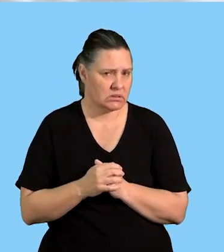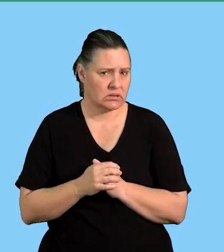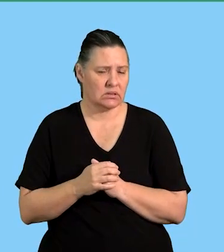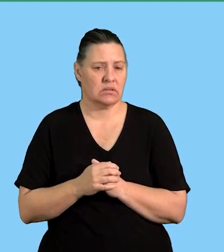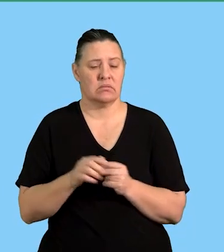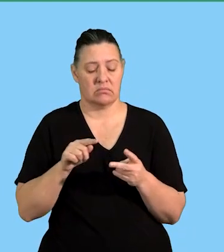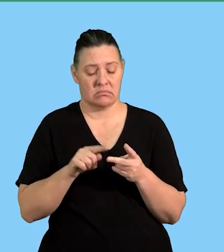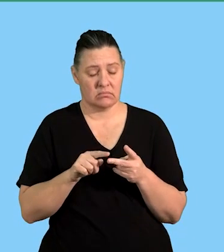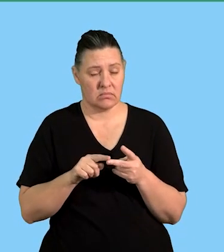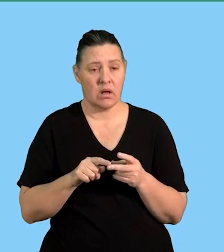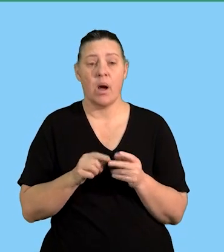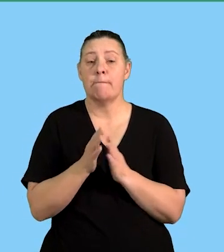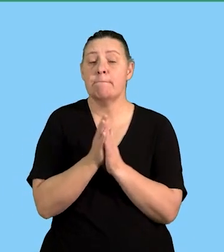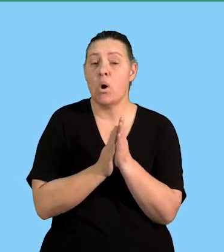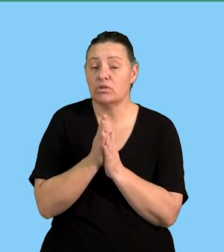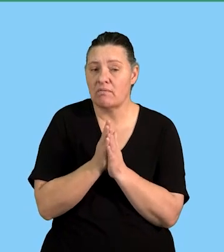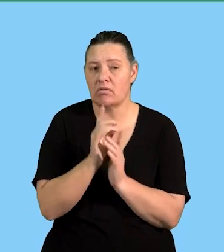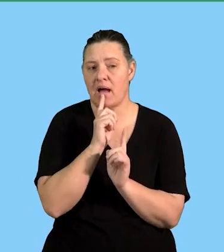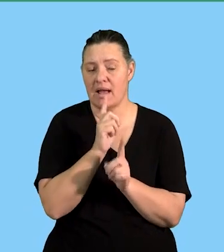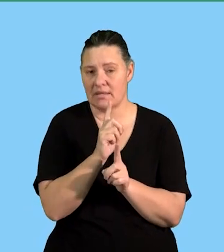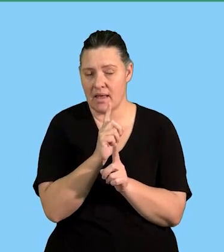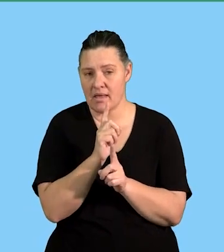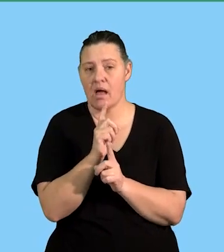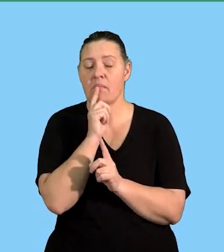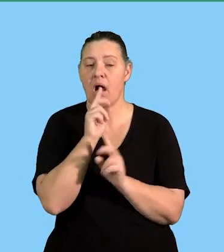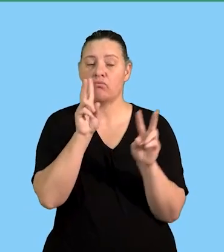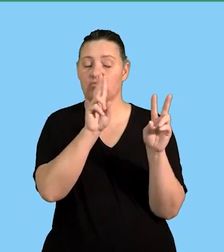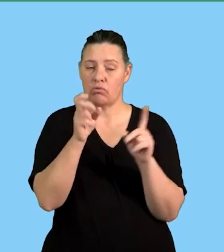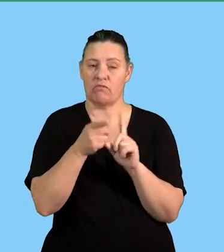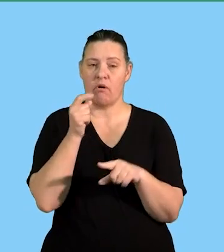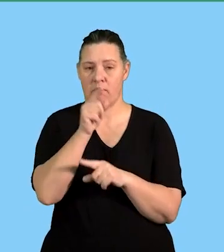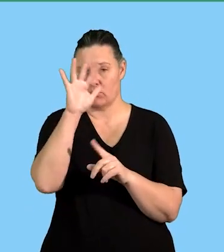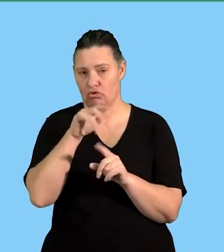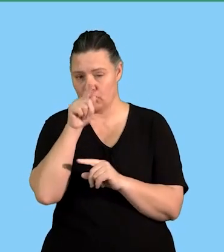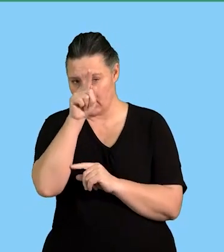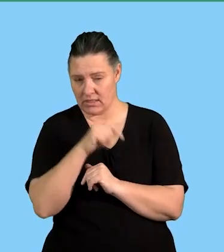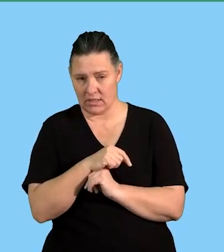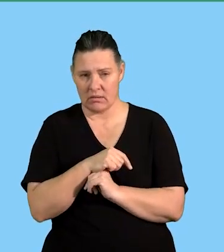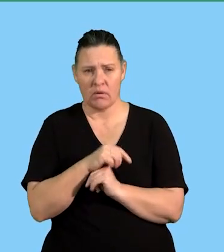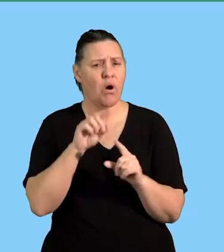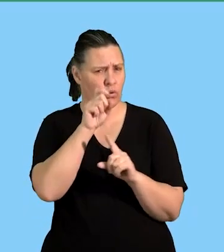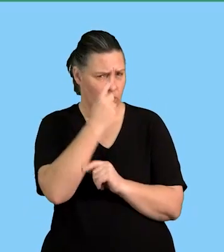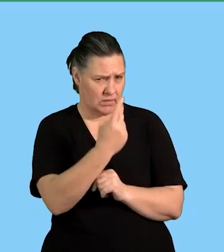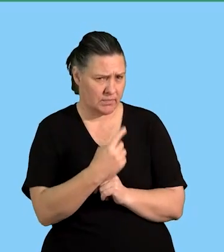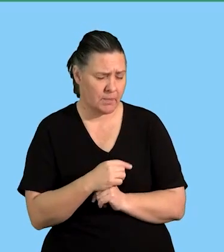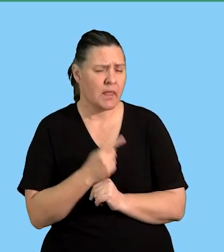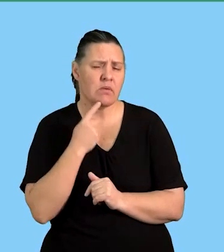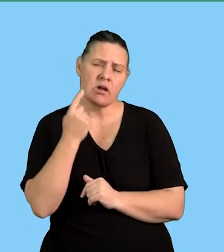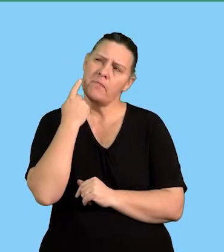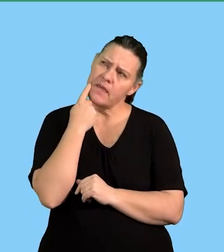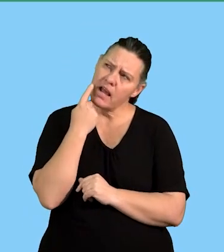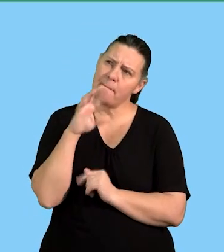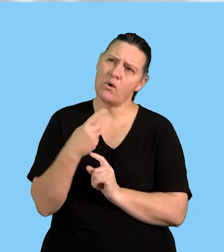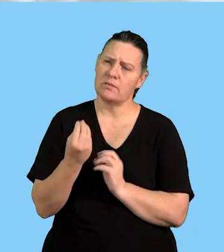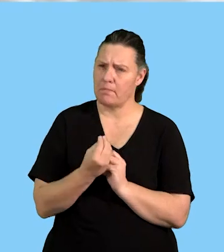And then motivate your answer by quoting from the scenario. Because we can see that John is thinking